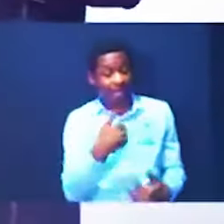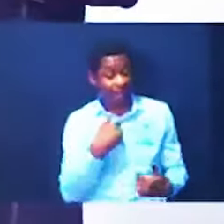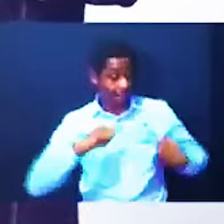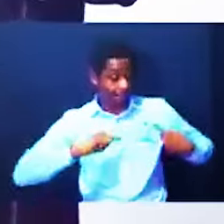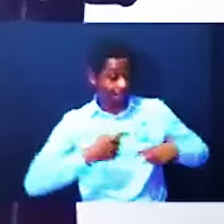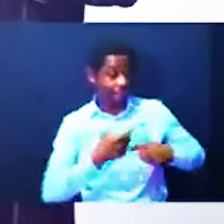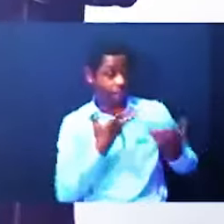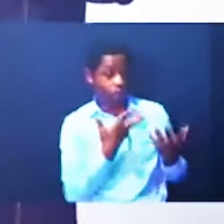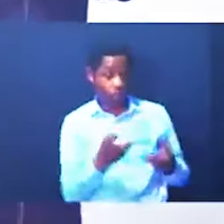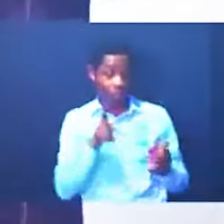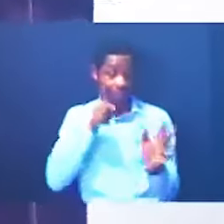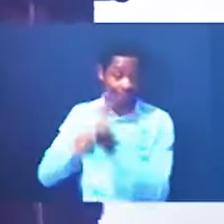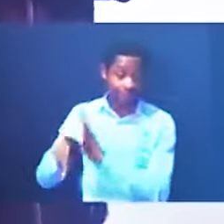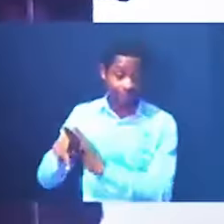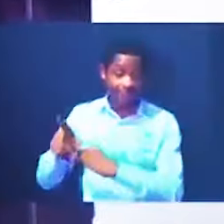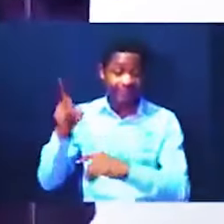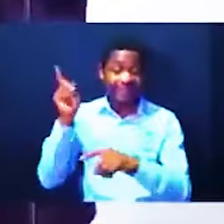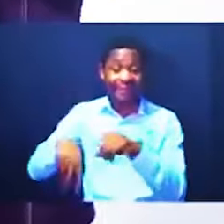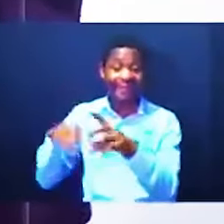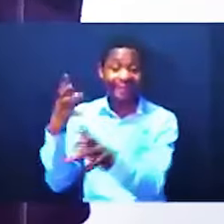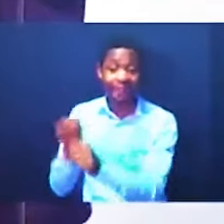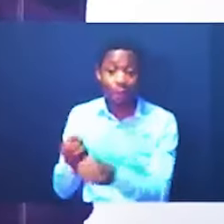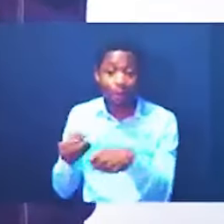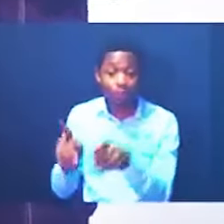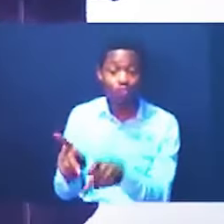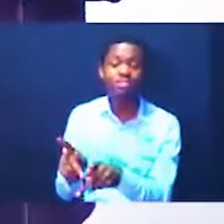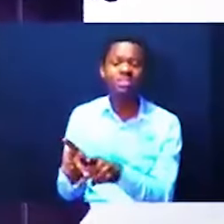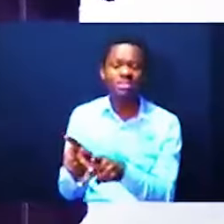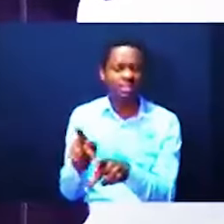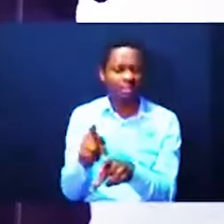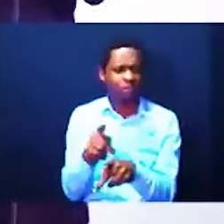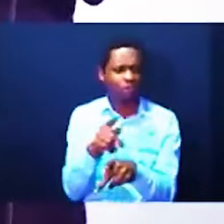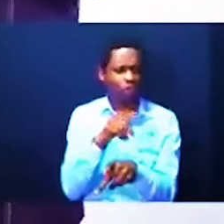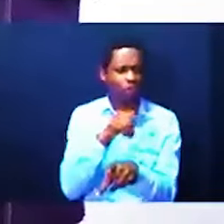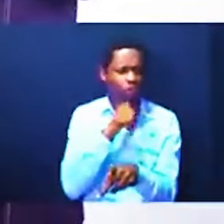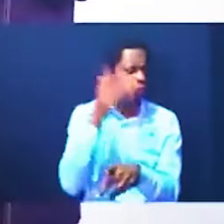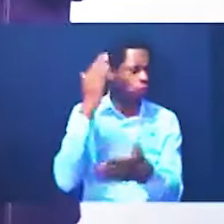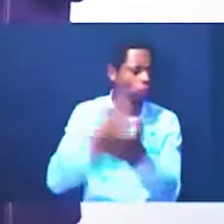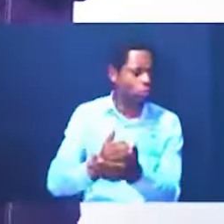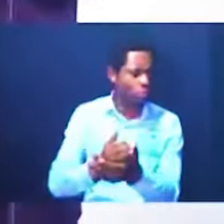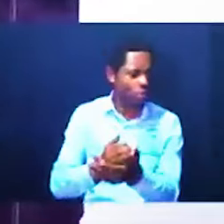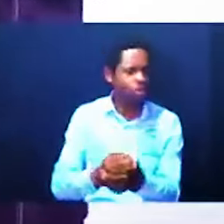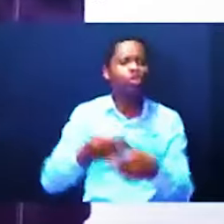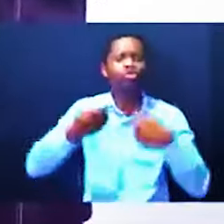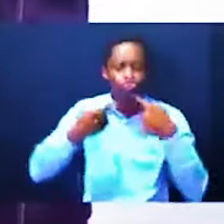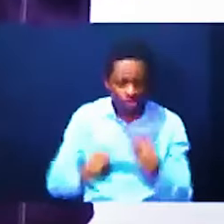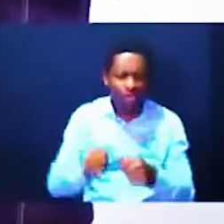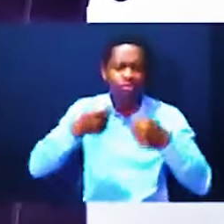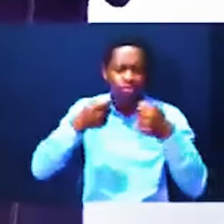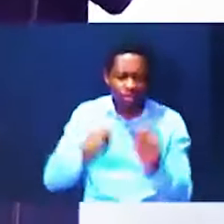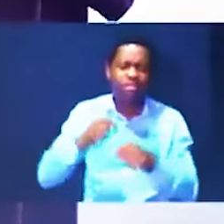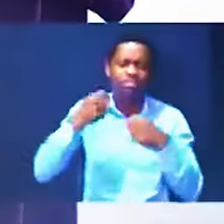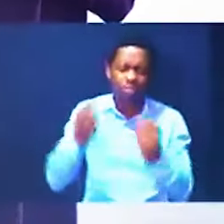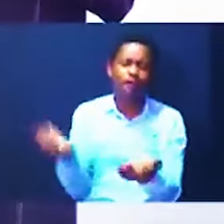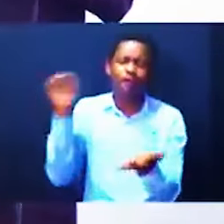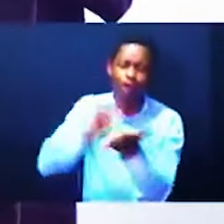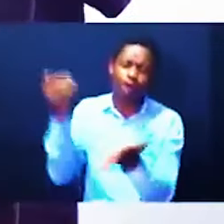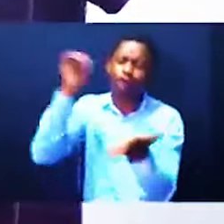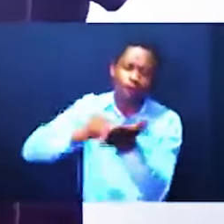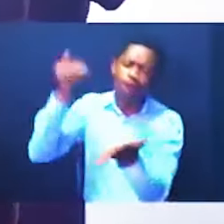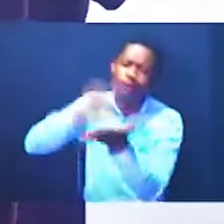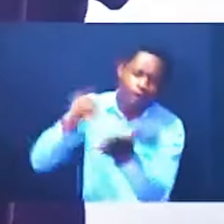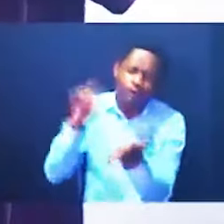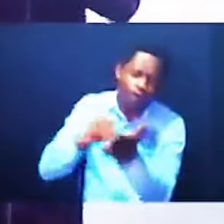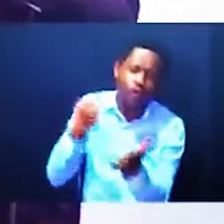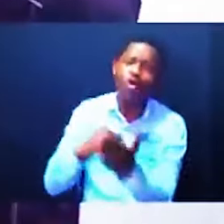po na opese okum no eye Yohane nanso went to me, yeah, nipa, won't yaw woman as a